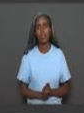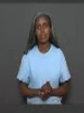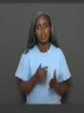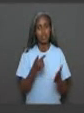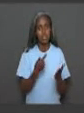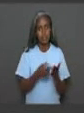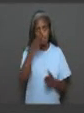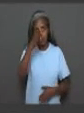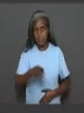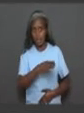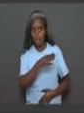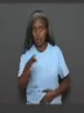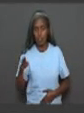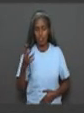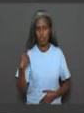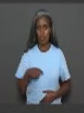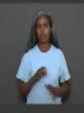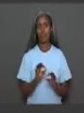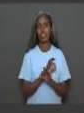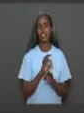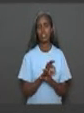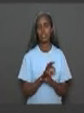This is the graph of our function.